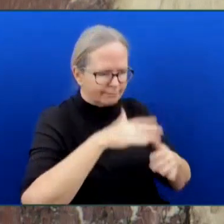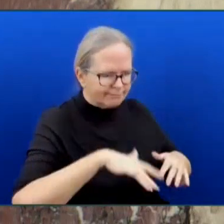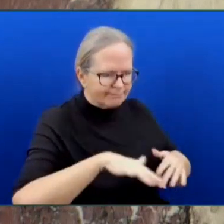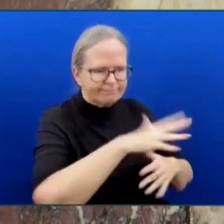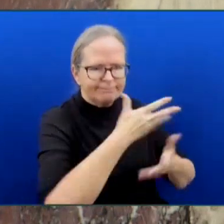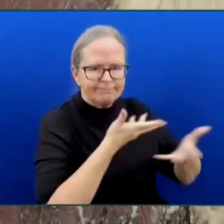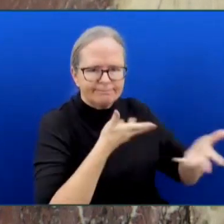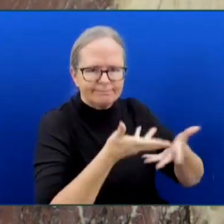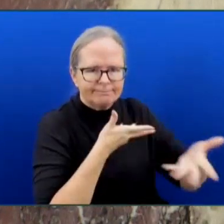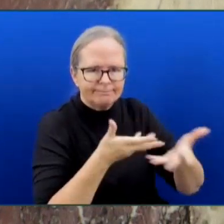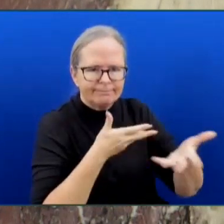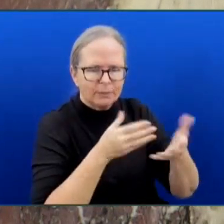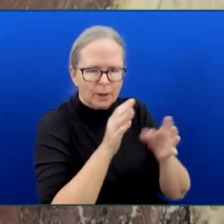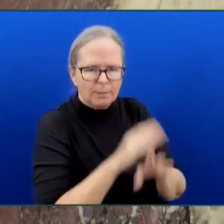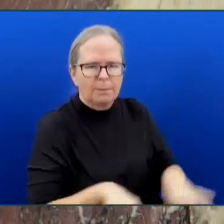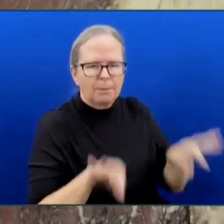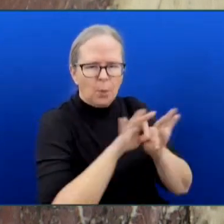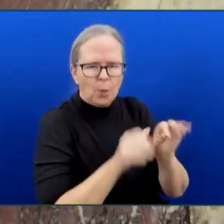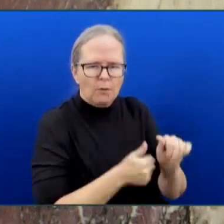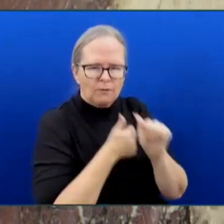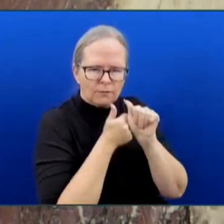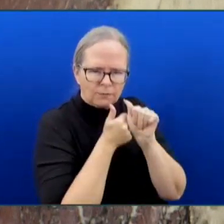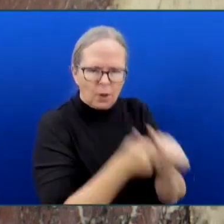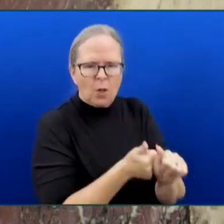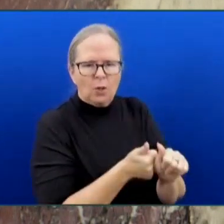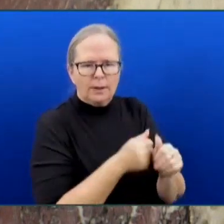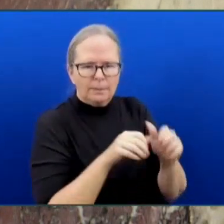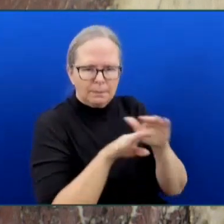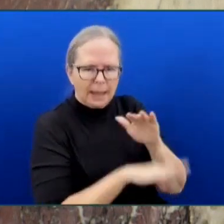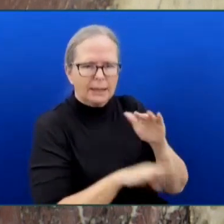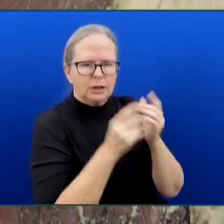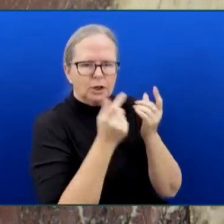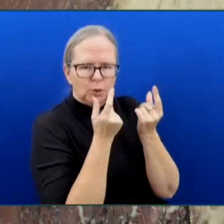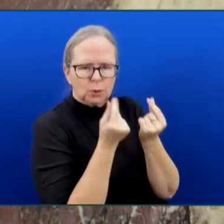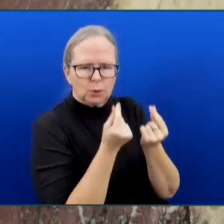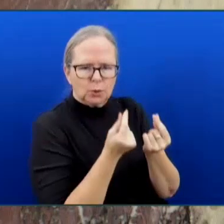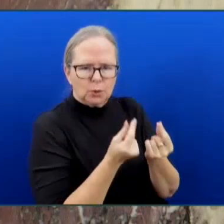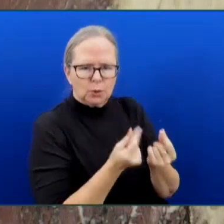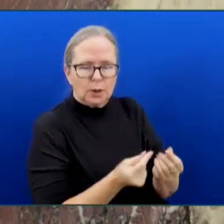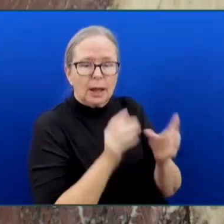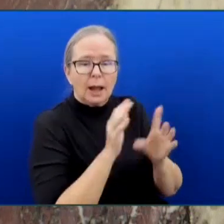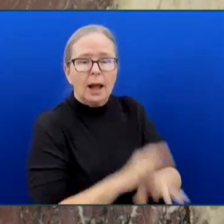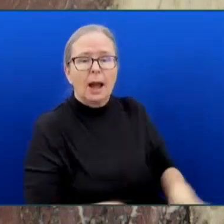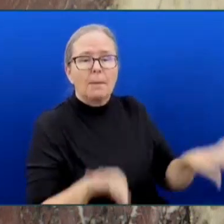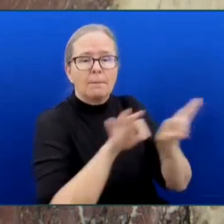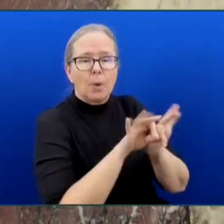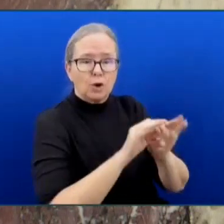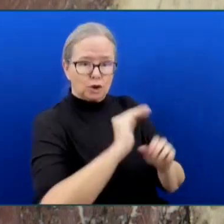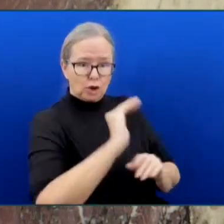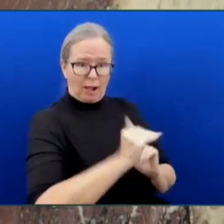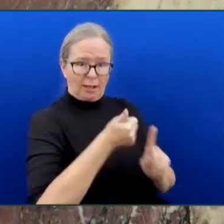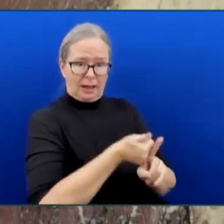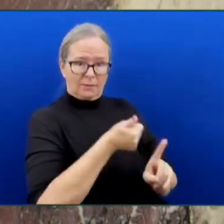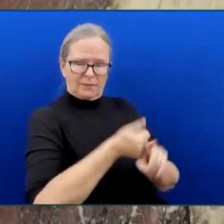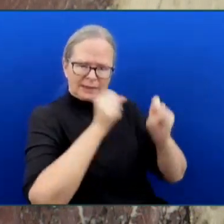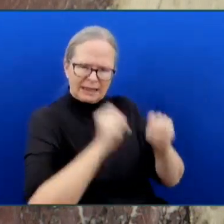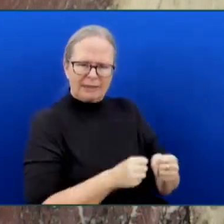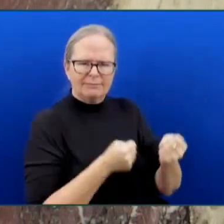that children are seen, that they are supported, and that they receive all of the services that they